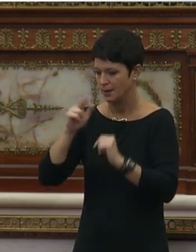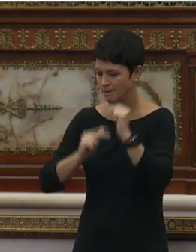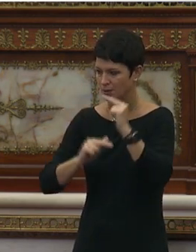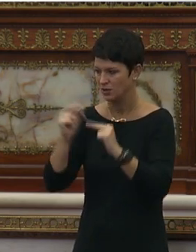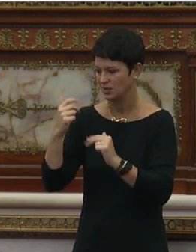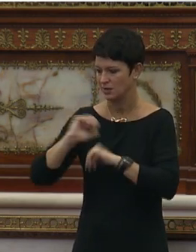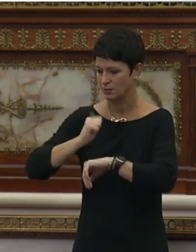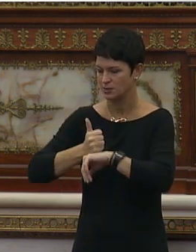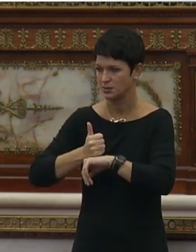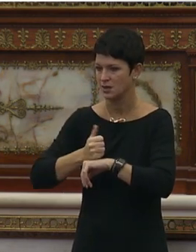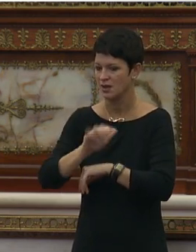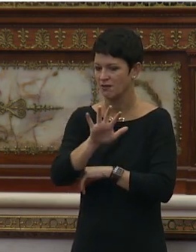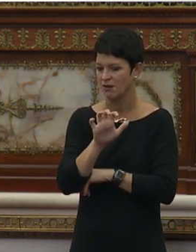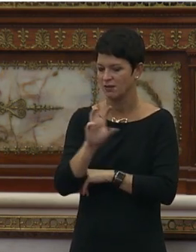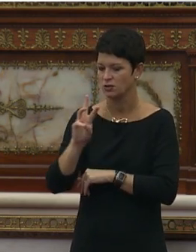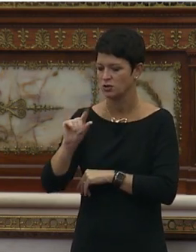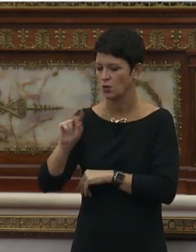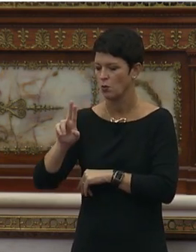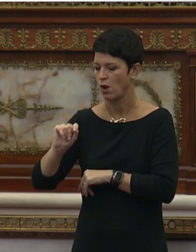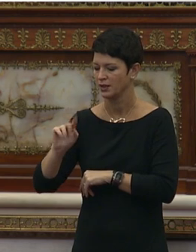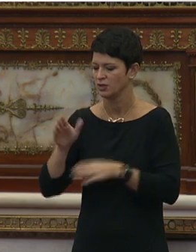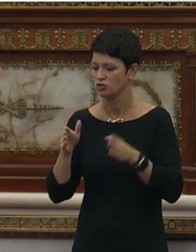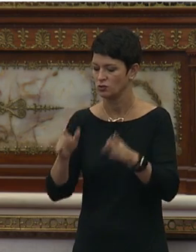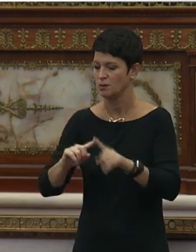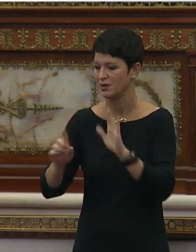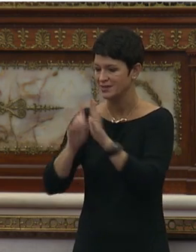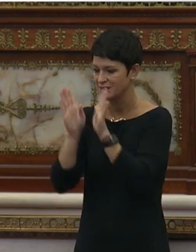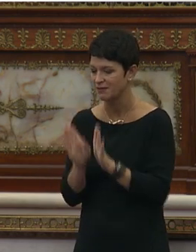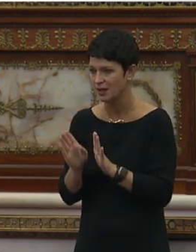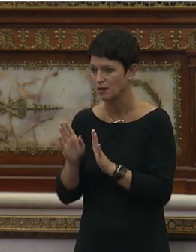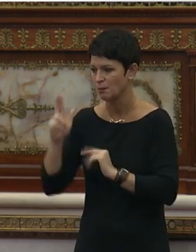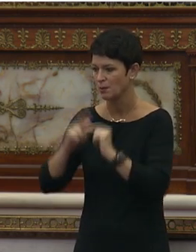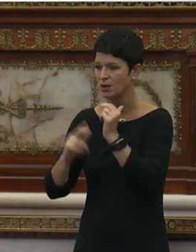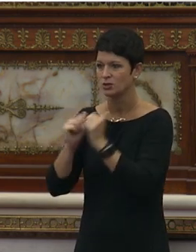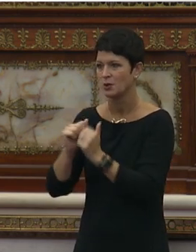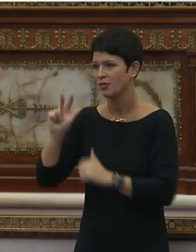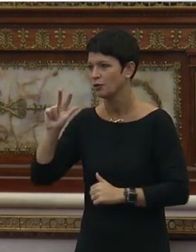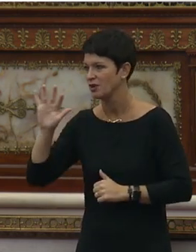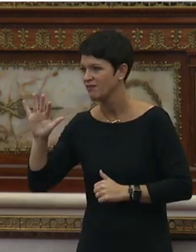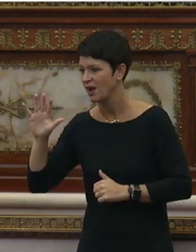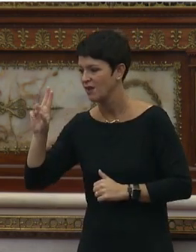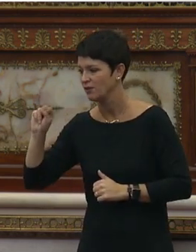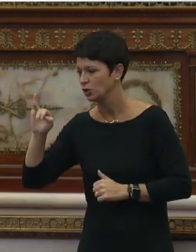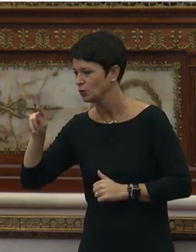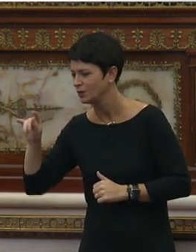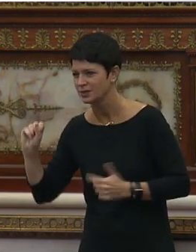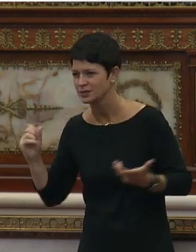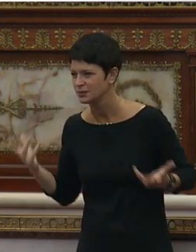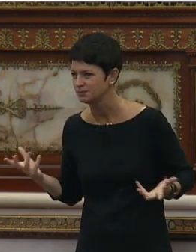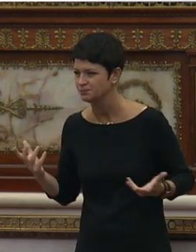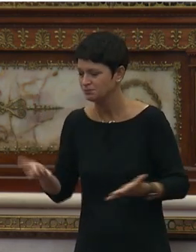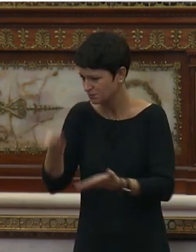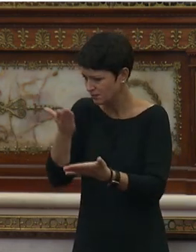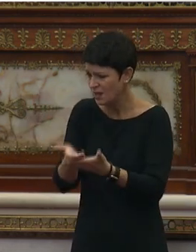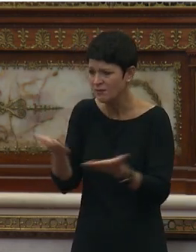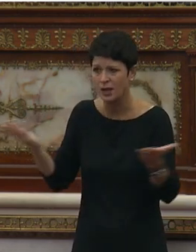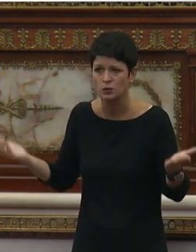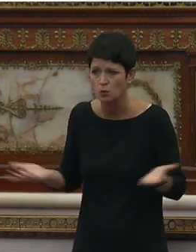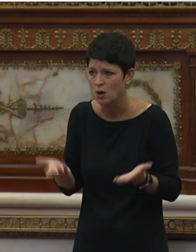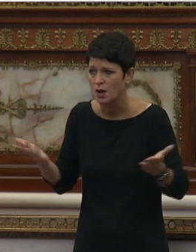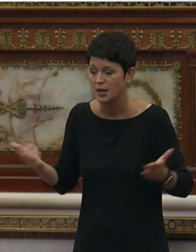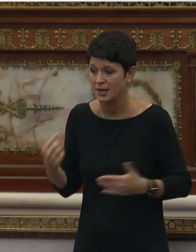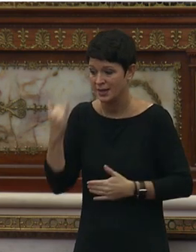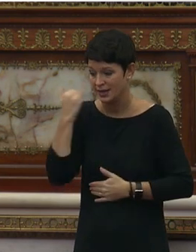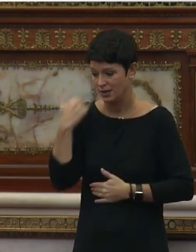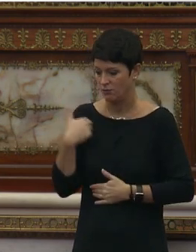was constructed at 500 Walnut, but the developer built it with only 35 units. The fact of the matter is that if